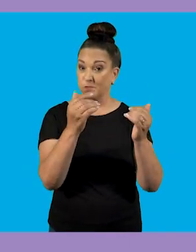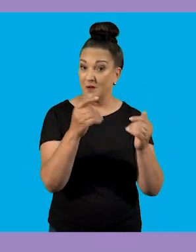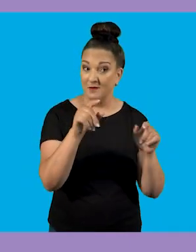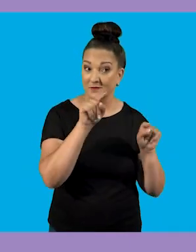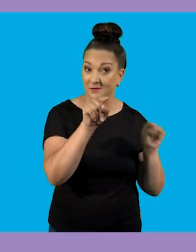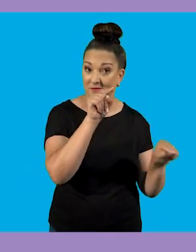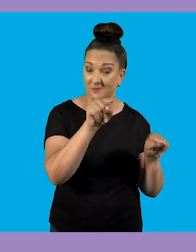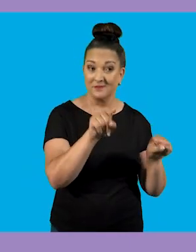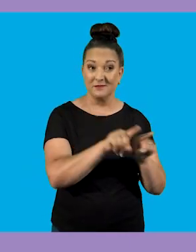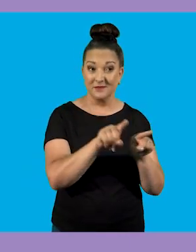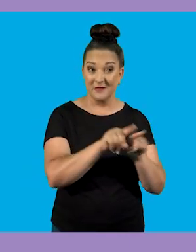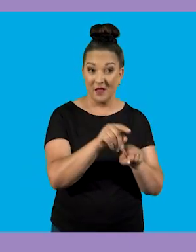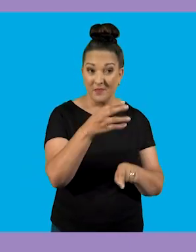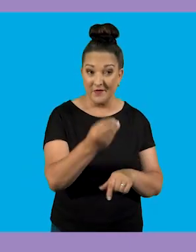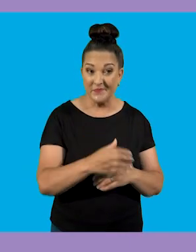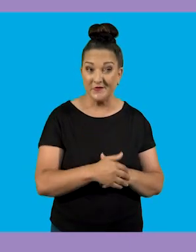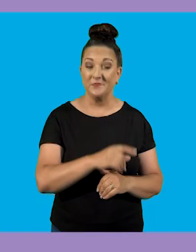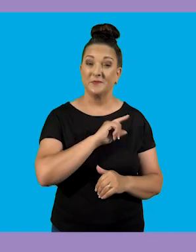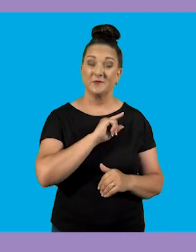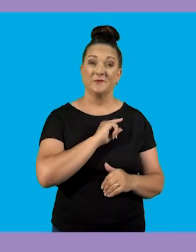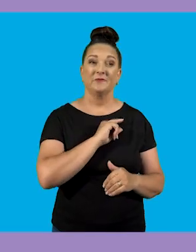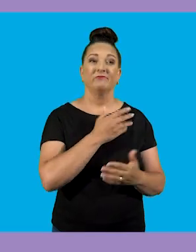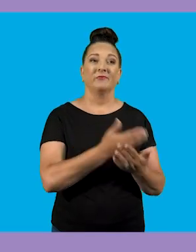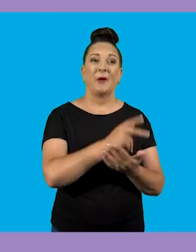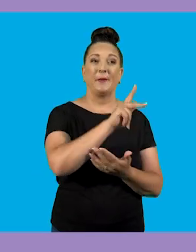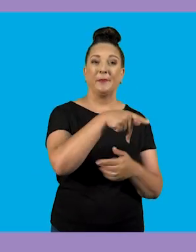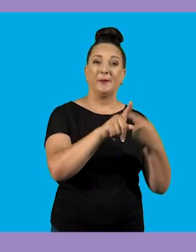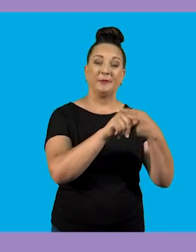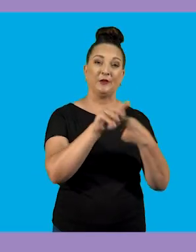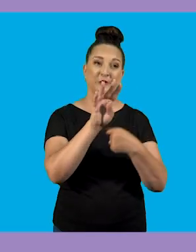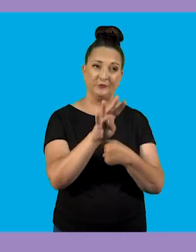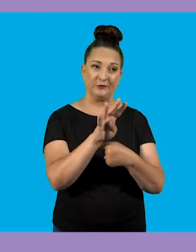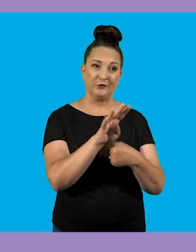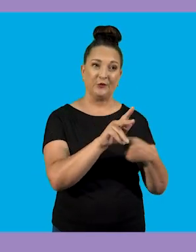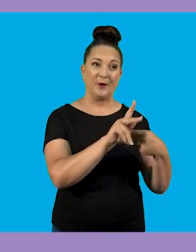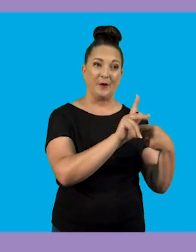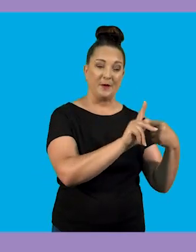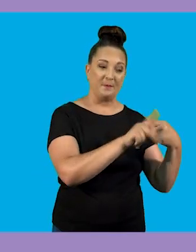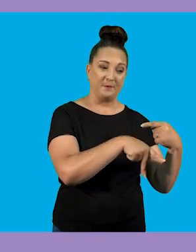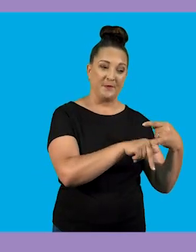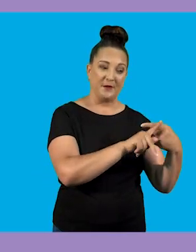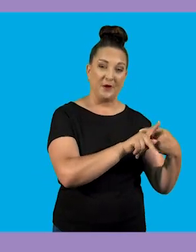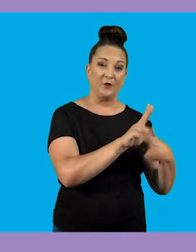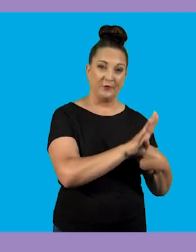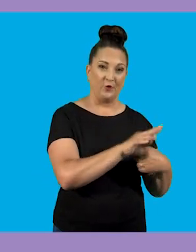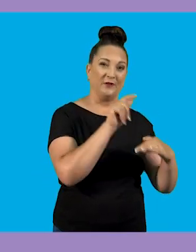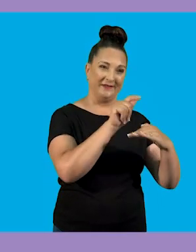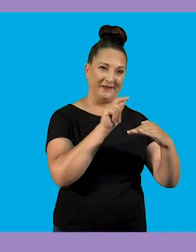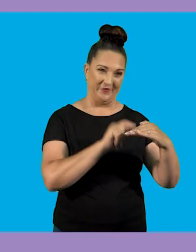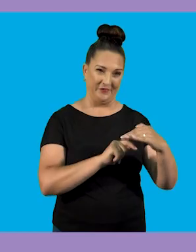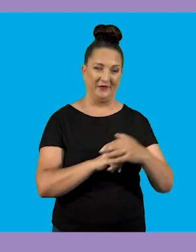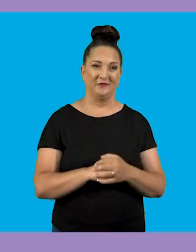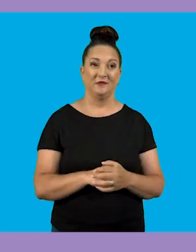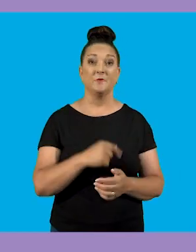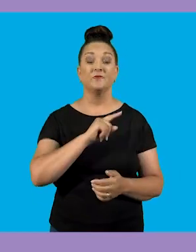same in the numerator and in the denominator. So that means we can say p plus 4 divided by p plus 4. What am I left